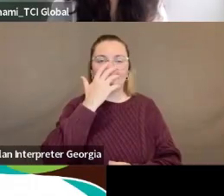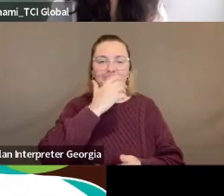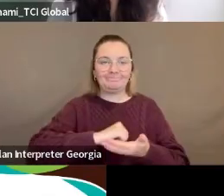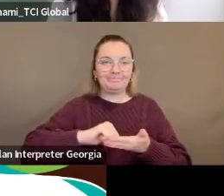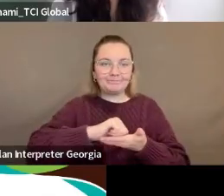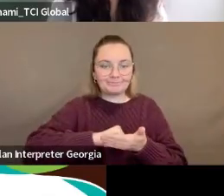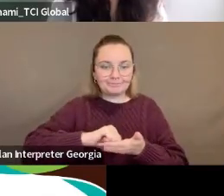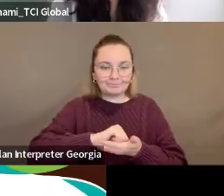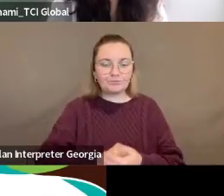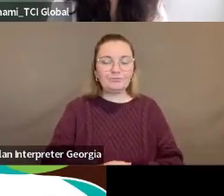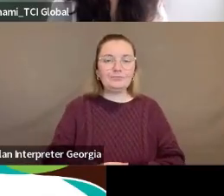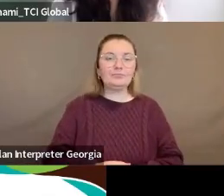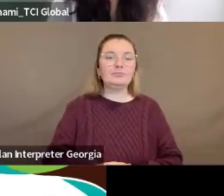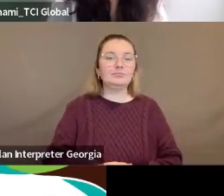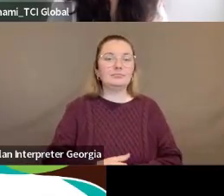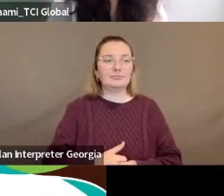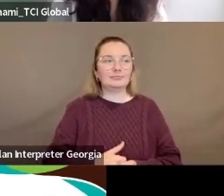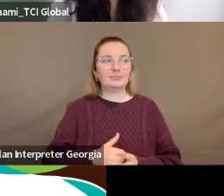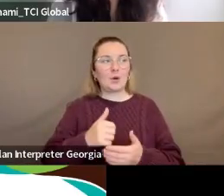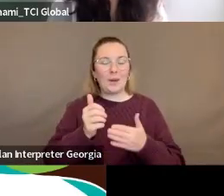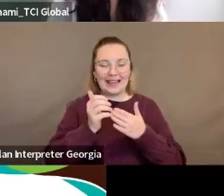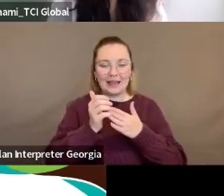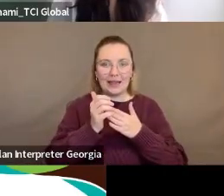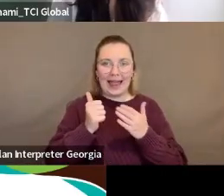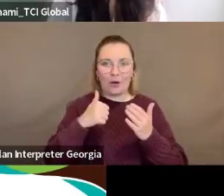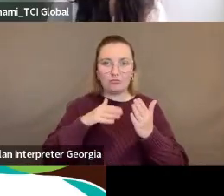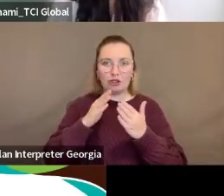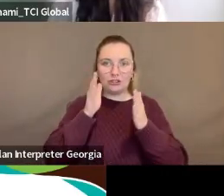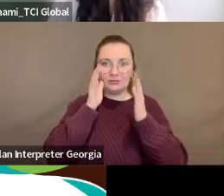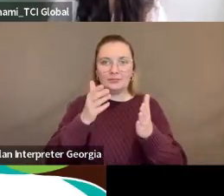Apologies. Our approach is guided by partnership.